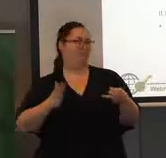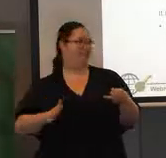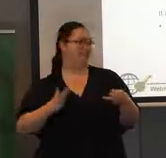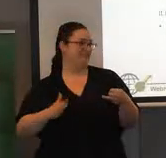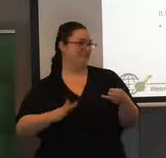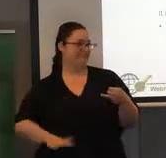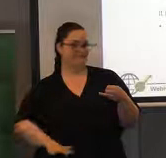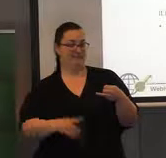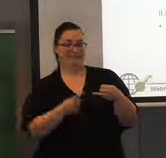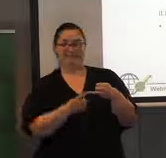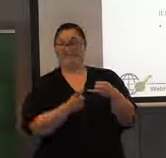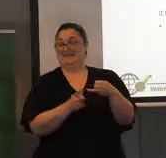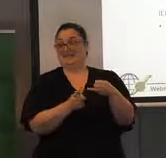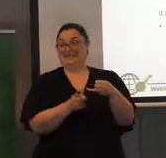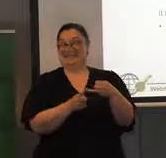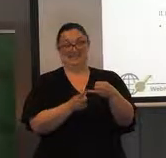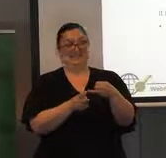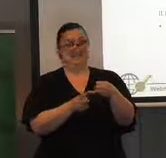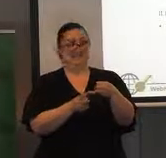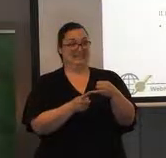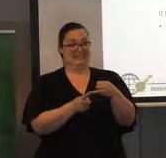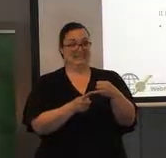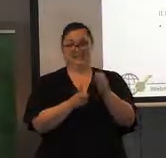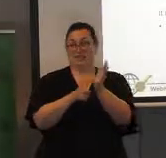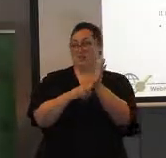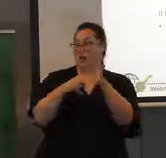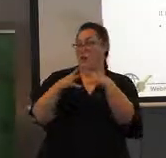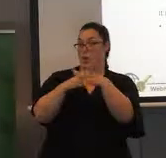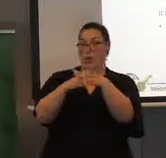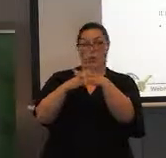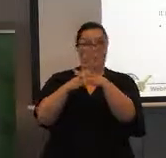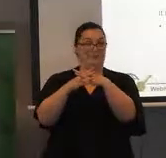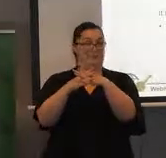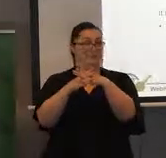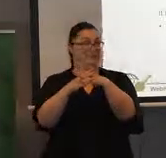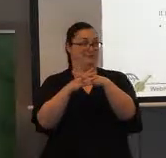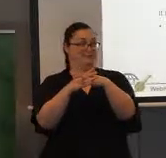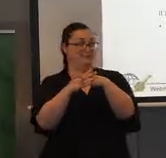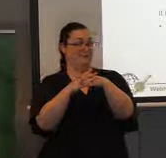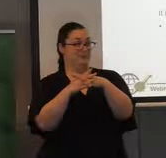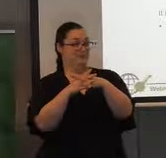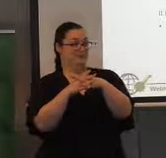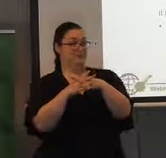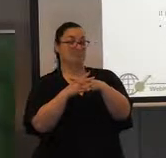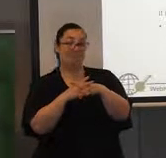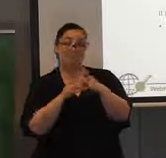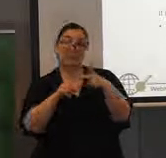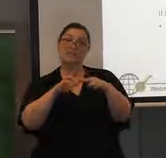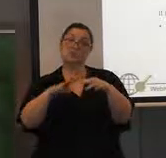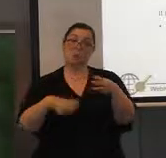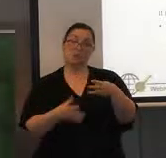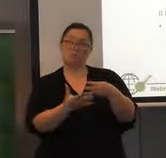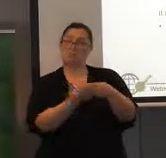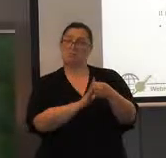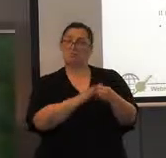to do and the smart thing to do, but that you can't skip the third one, that it's the law. I would say that you can actually, if you wanted,